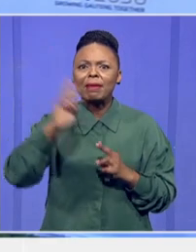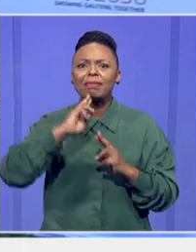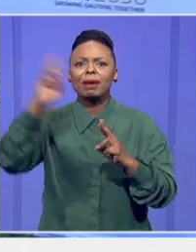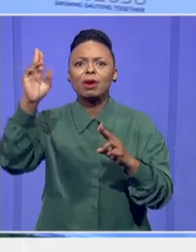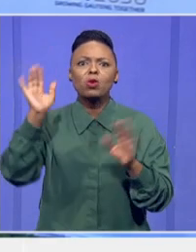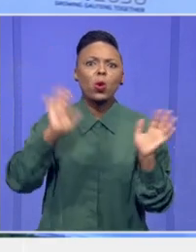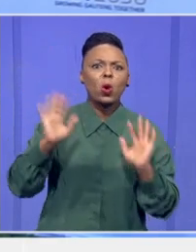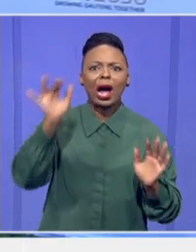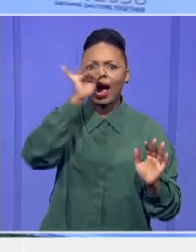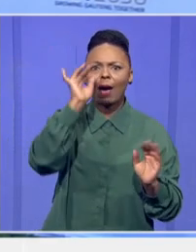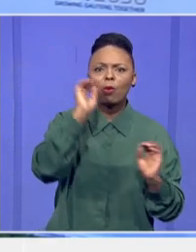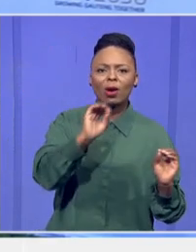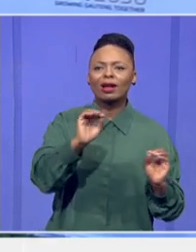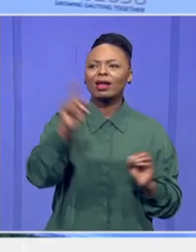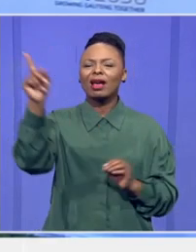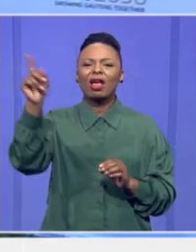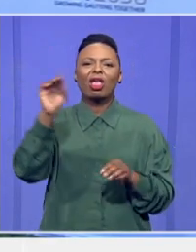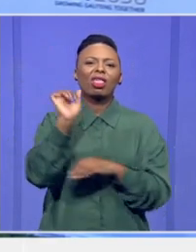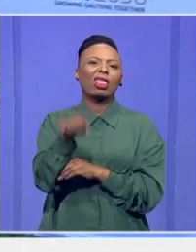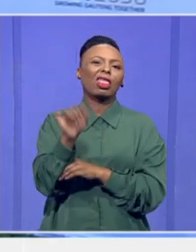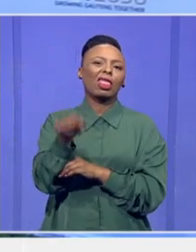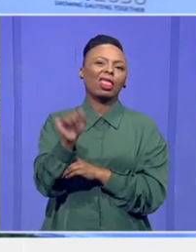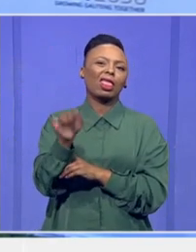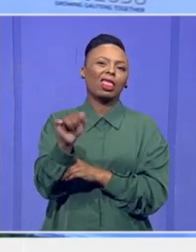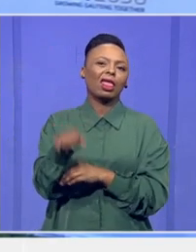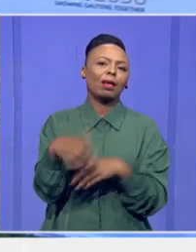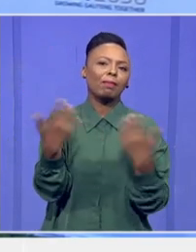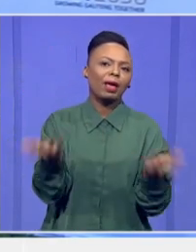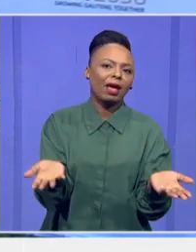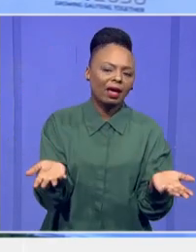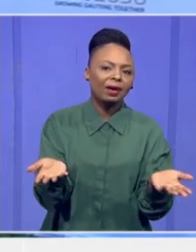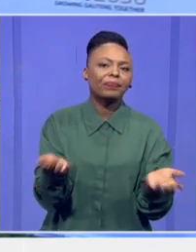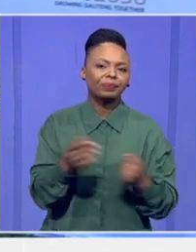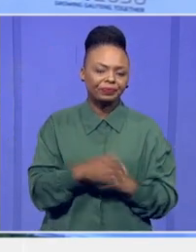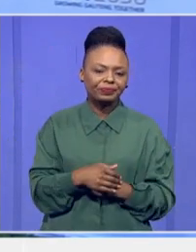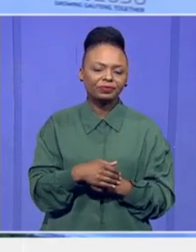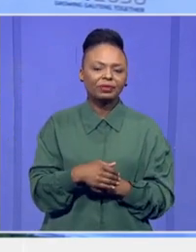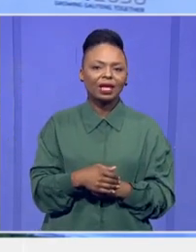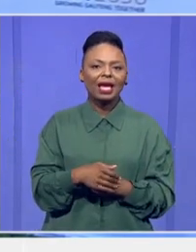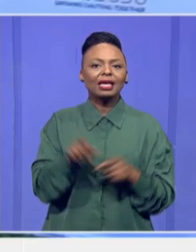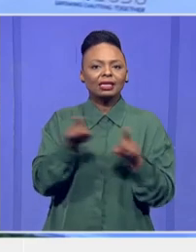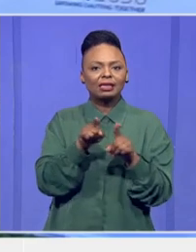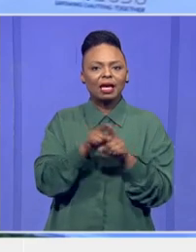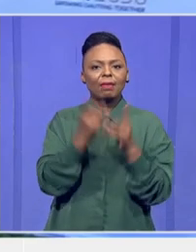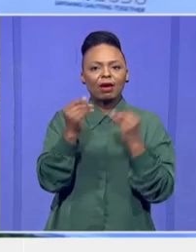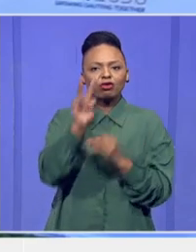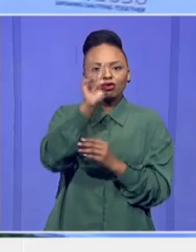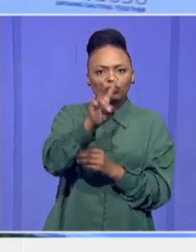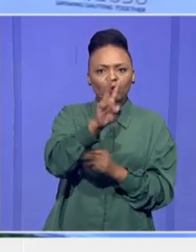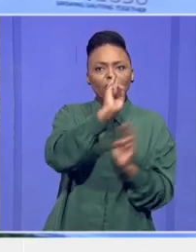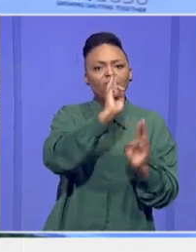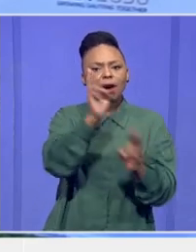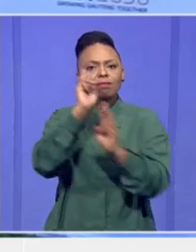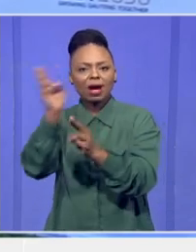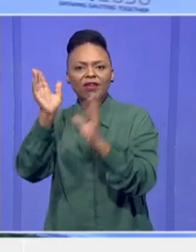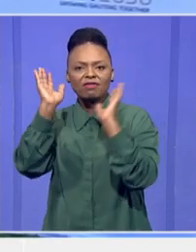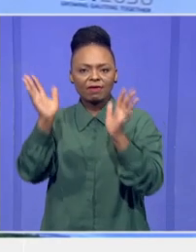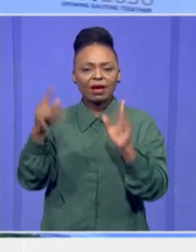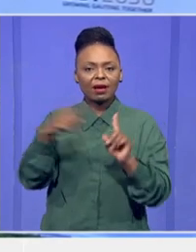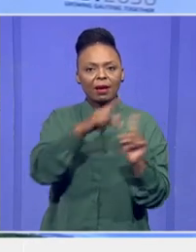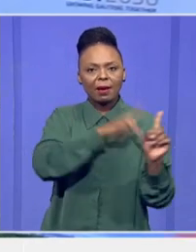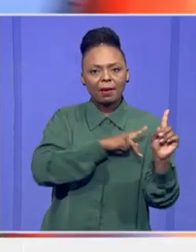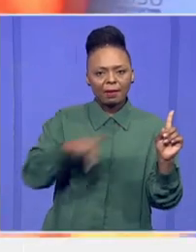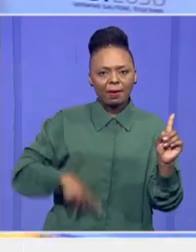crime that are then reported to police stations and at various police stations. We've heard Gauteng Premier Panyaza